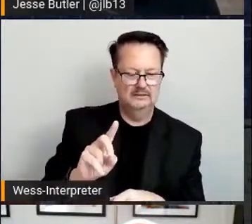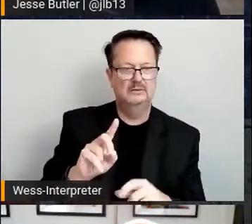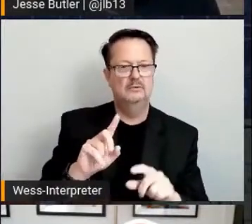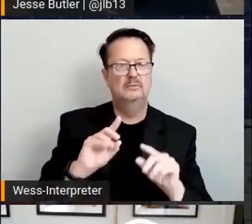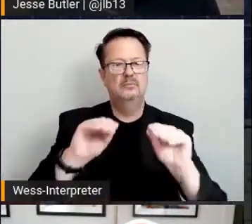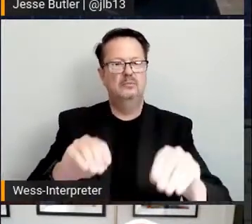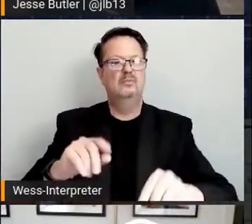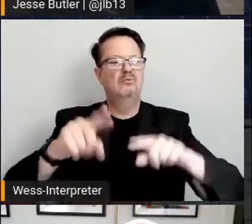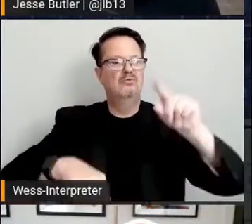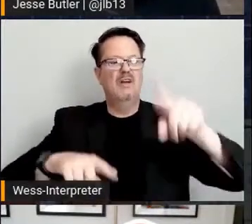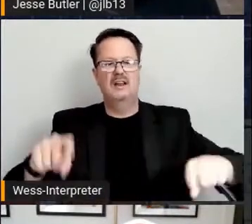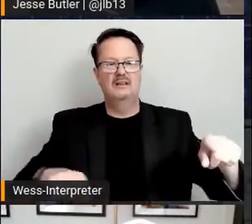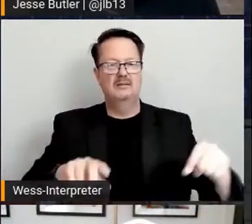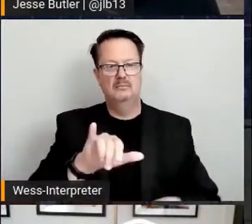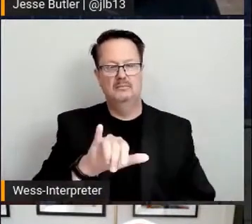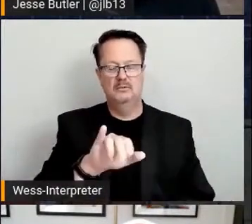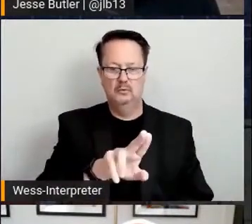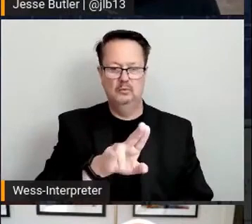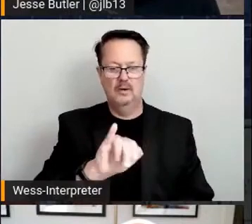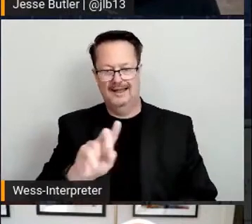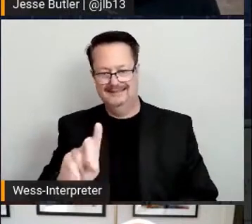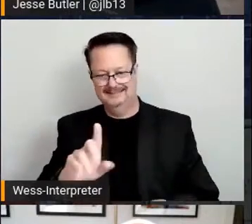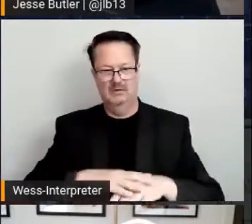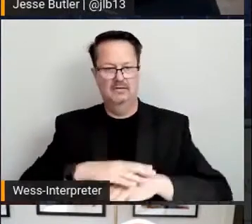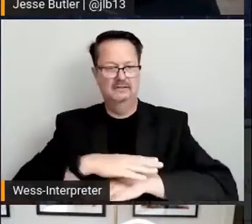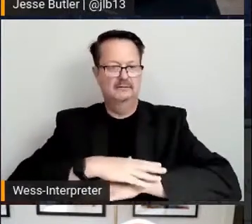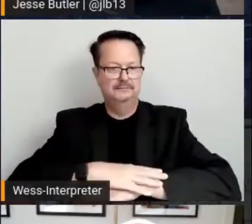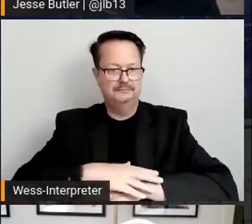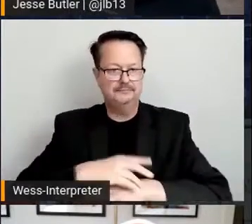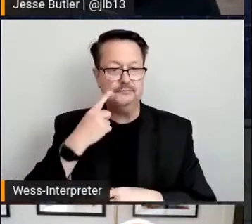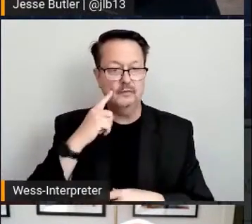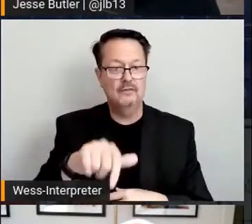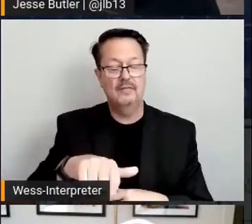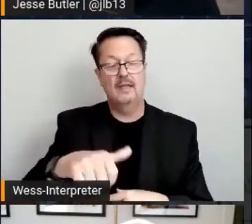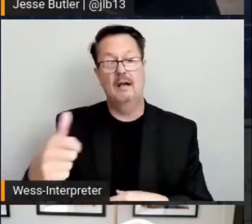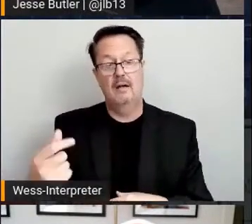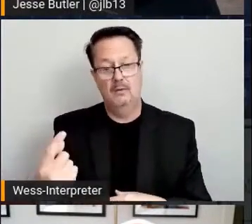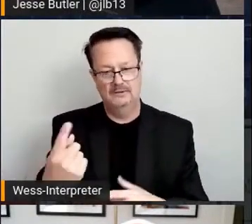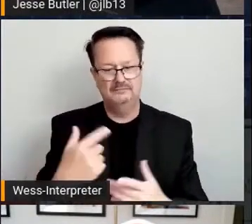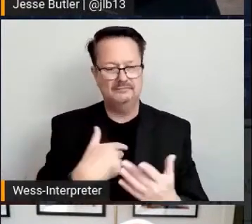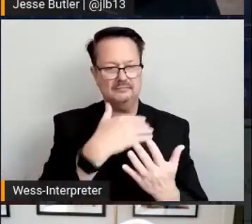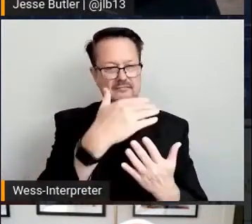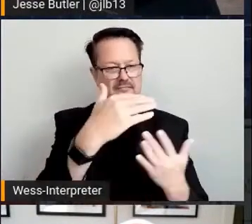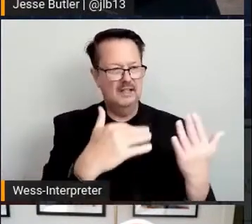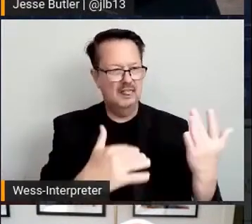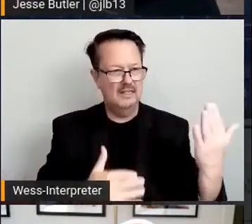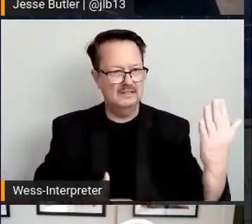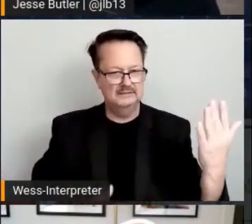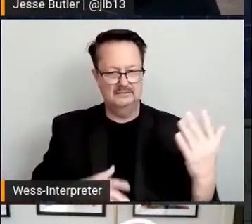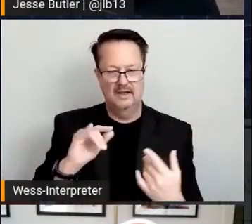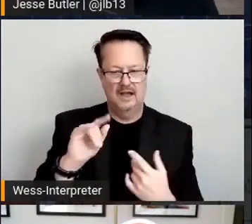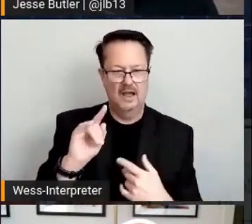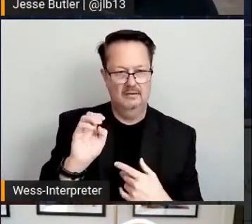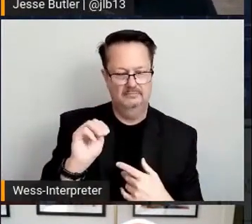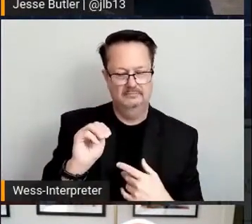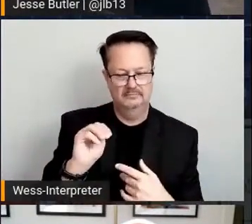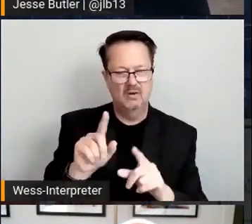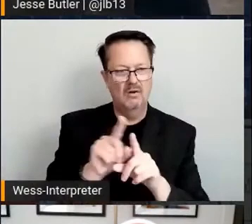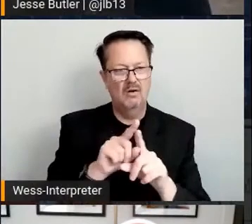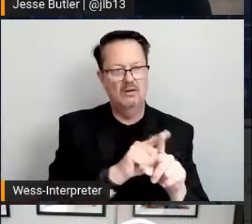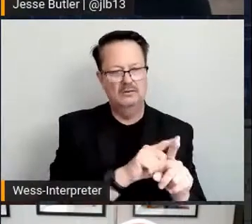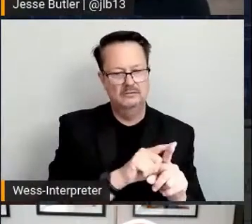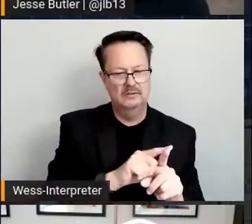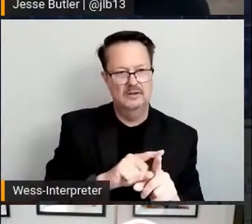table. For the other one, it's a list items, which is also a Python